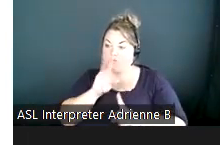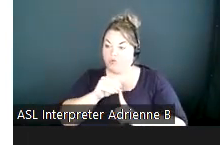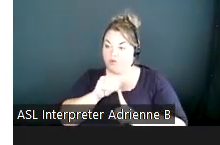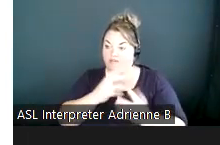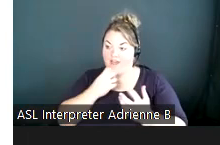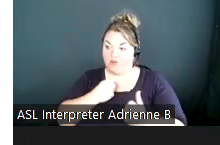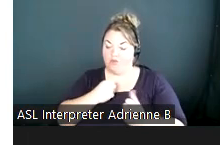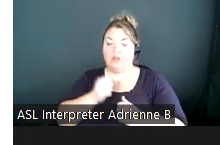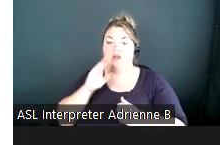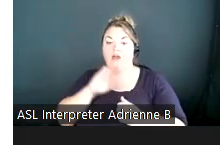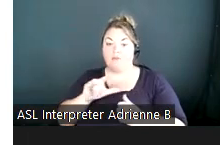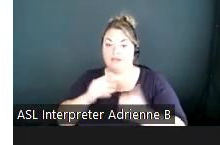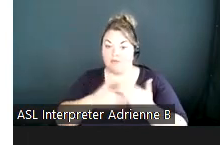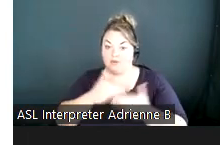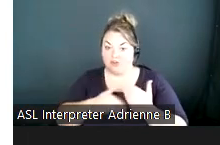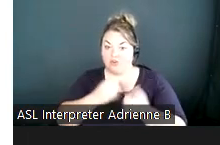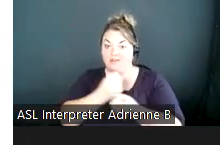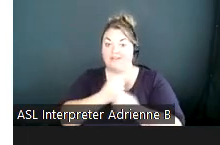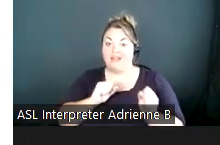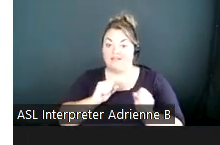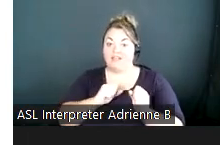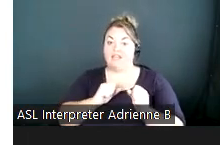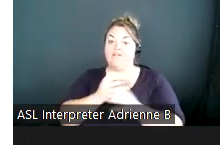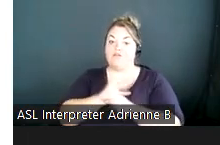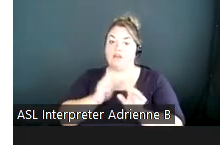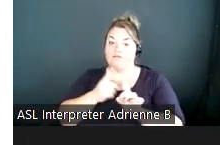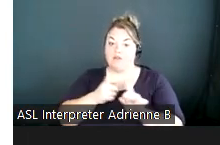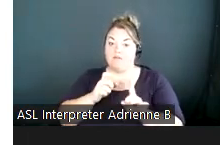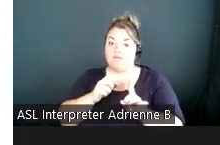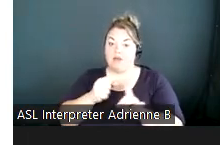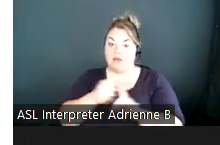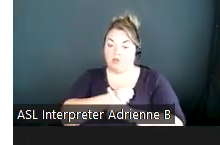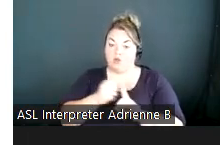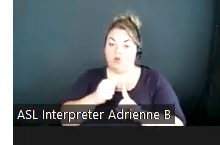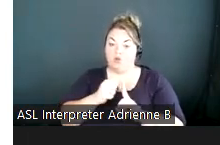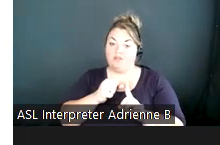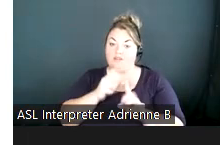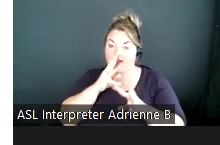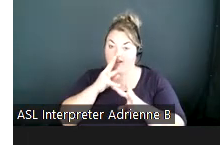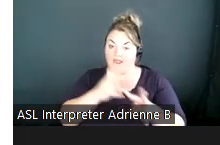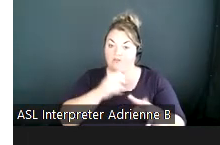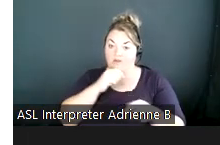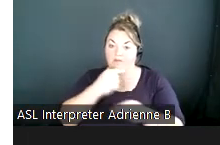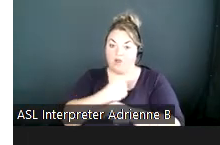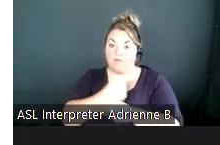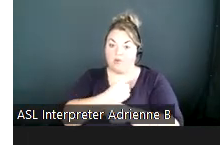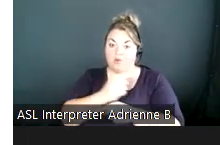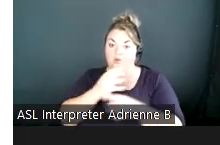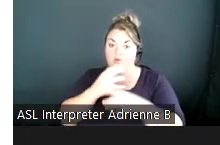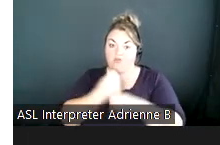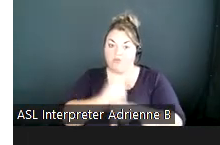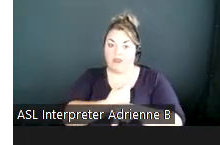procedures, safety, including freedom from abuse and neglect and improper restraint or seclusion. And we'll go into more specifics on